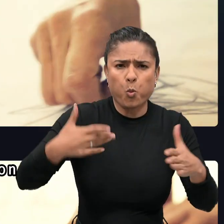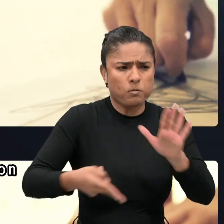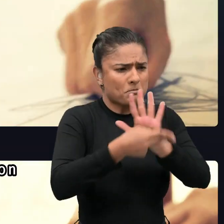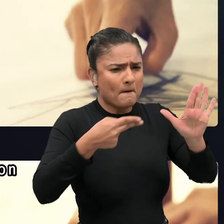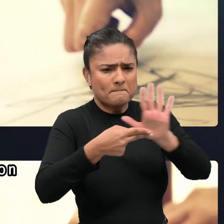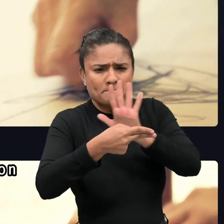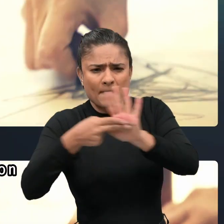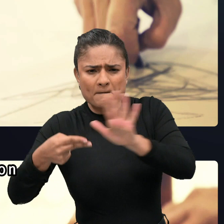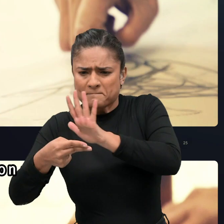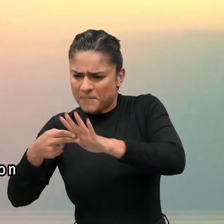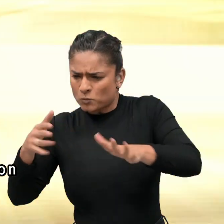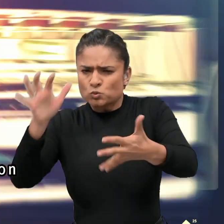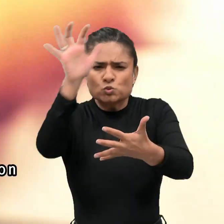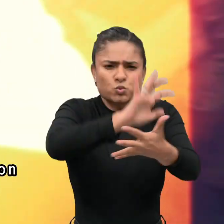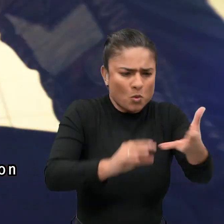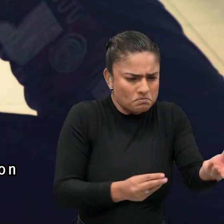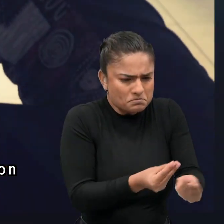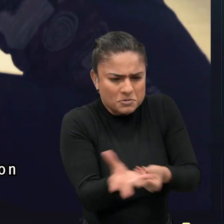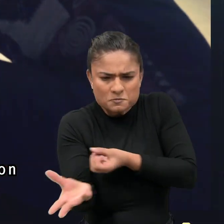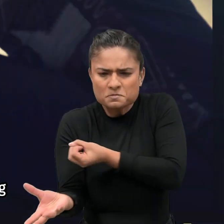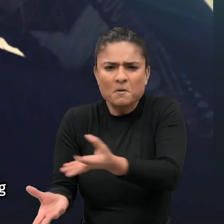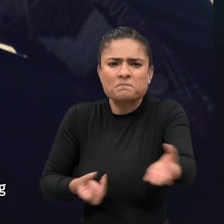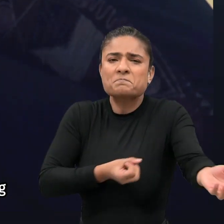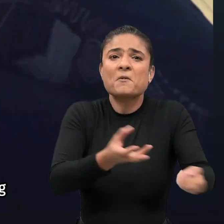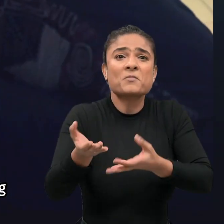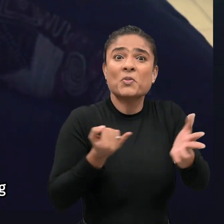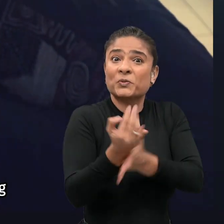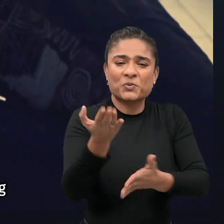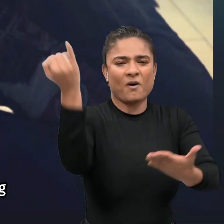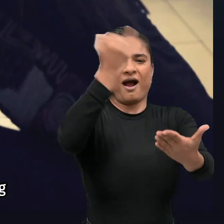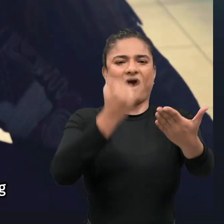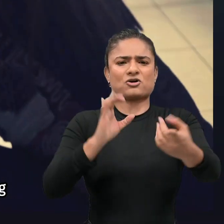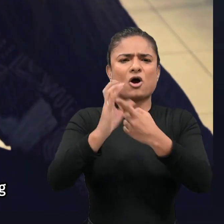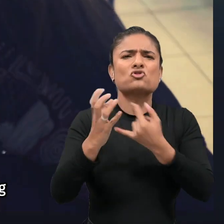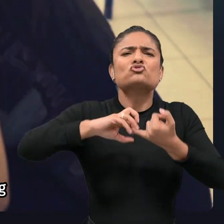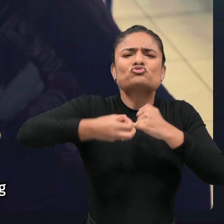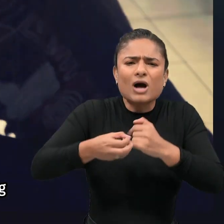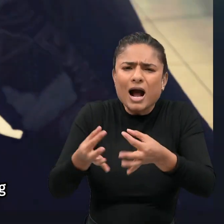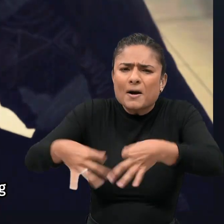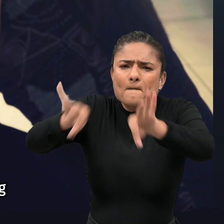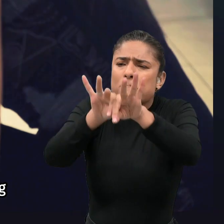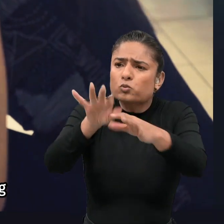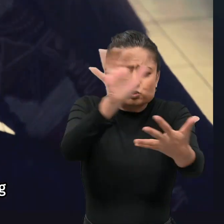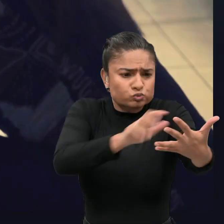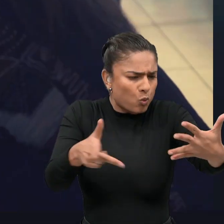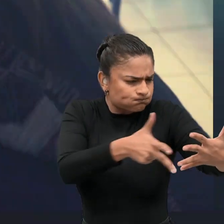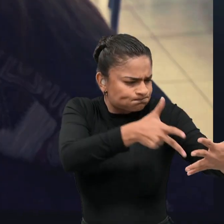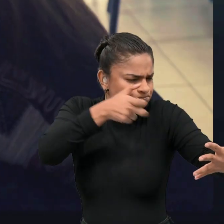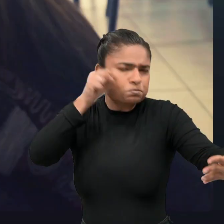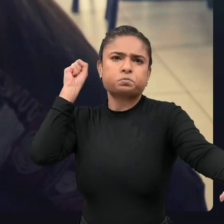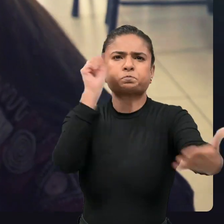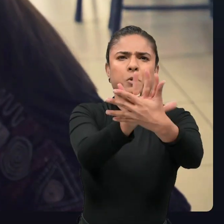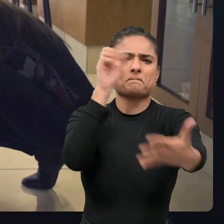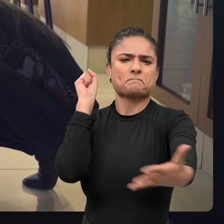and juxtaposition of various stories and information. She tried to capture the importance of the stories she is reading and give